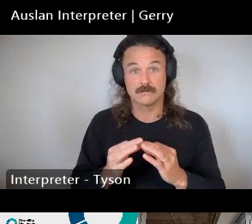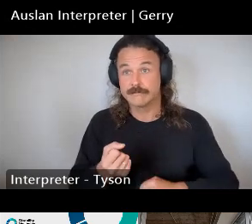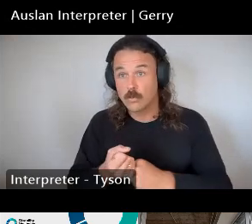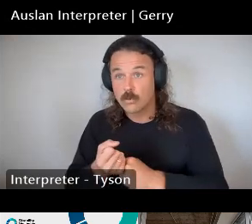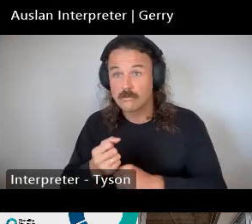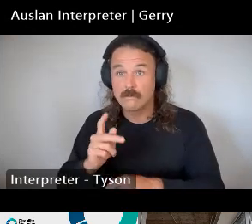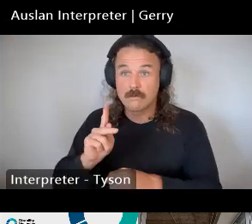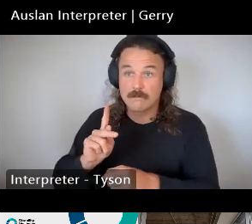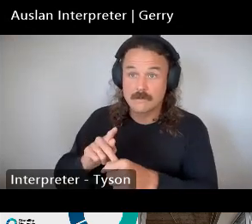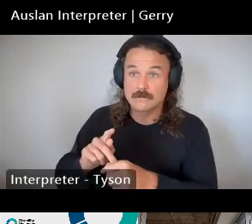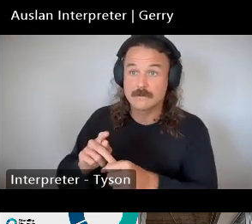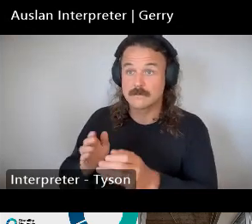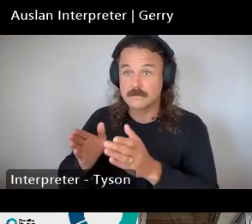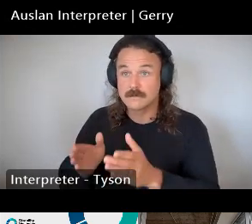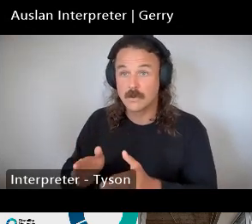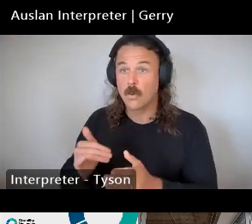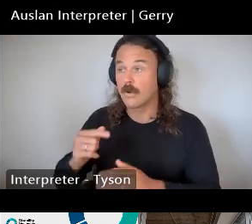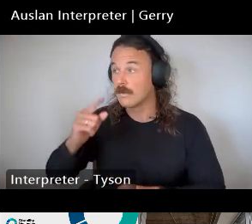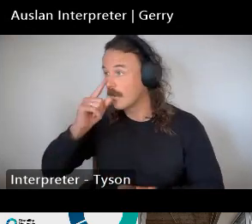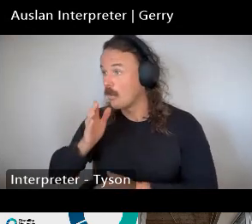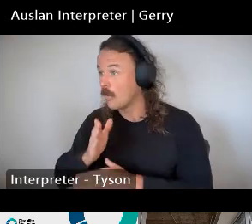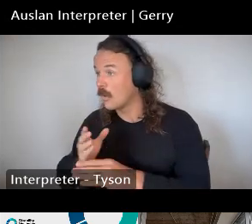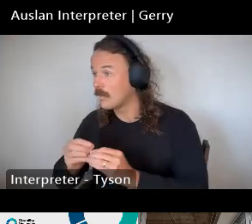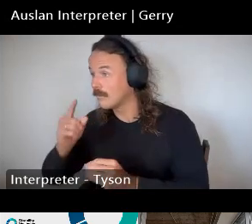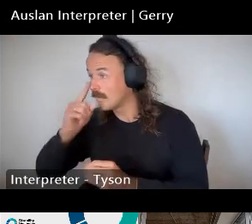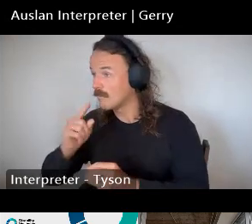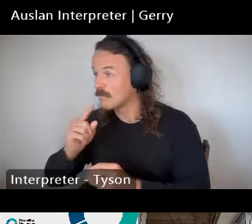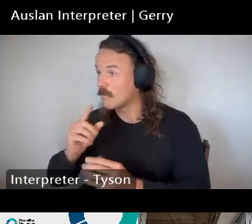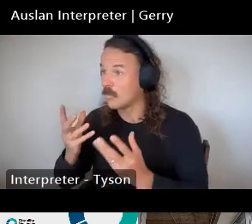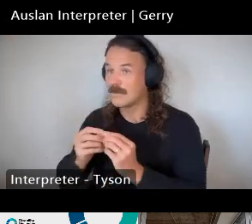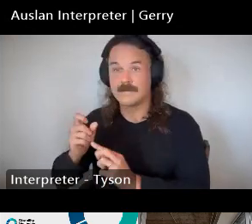work with people with disability across Australia.